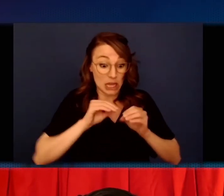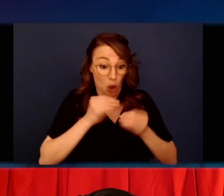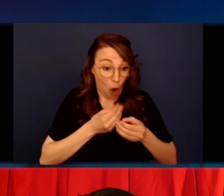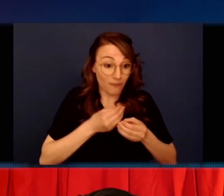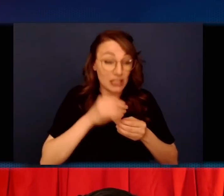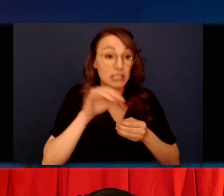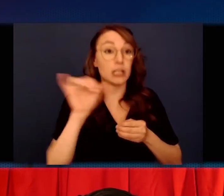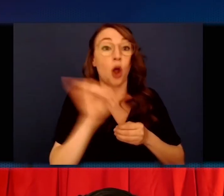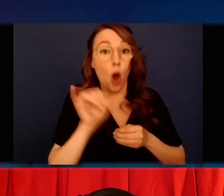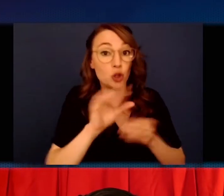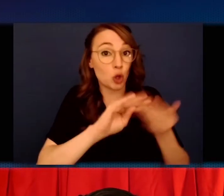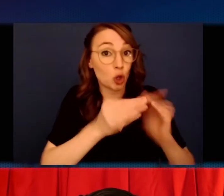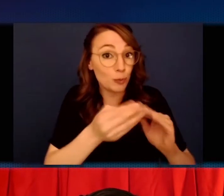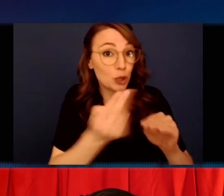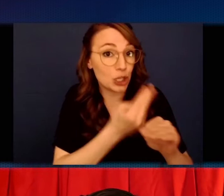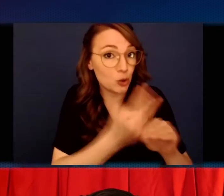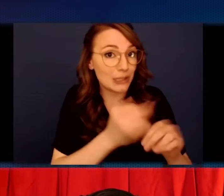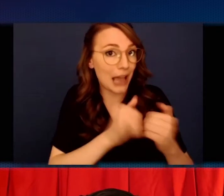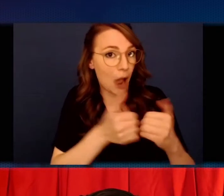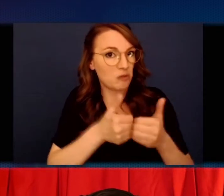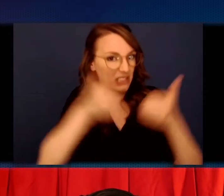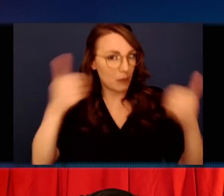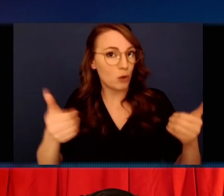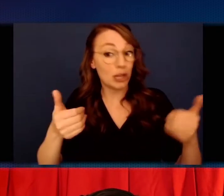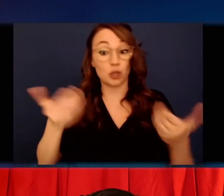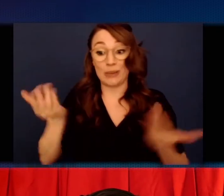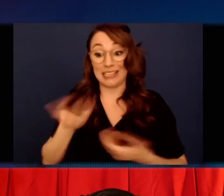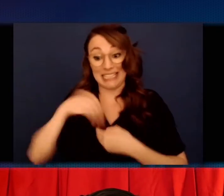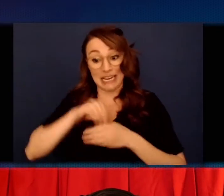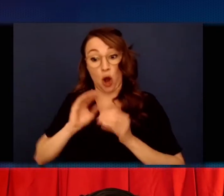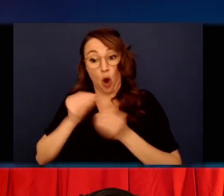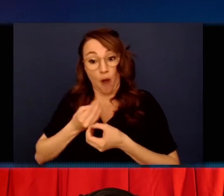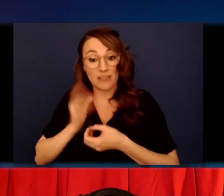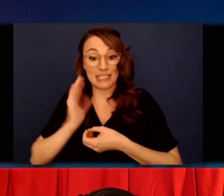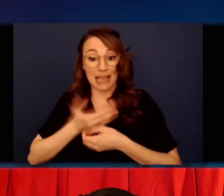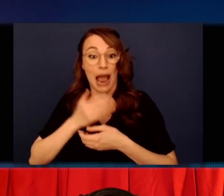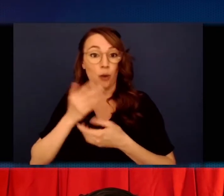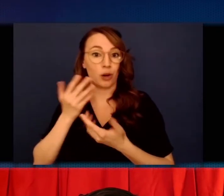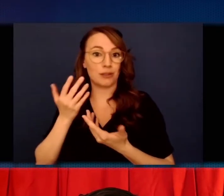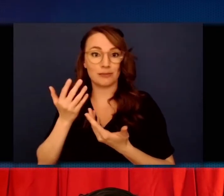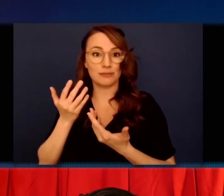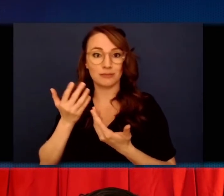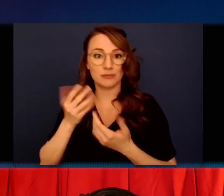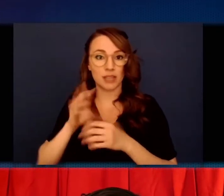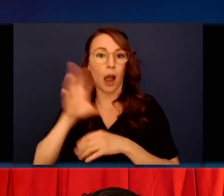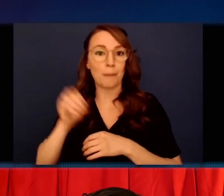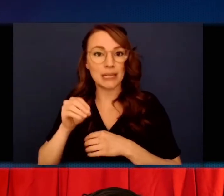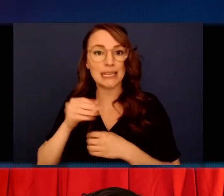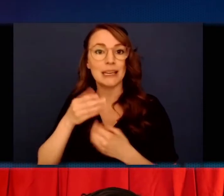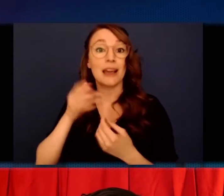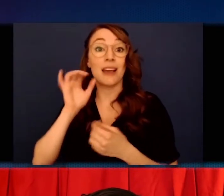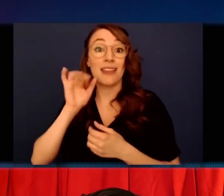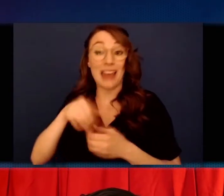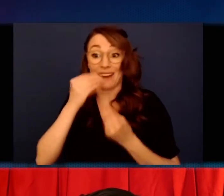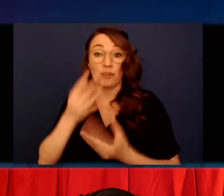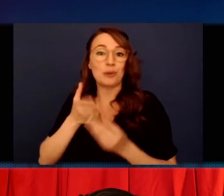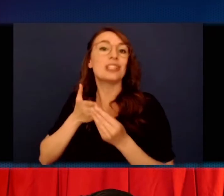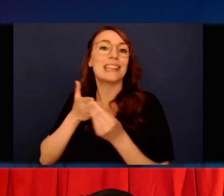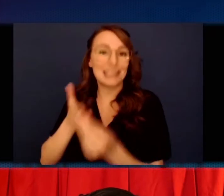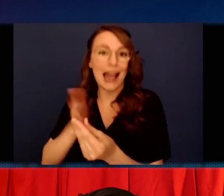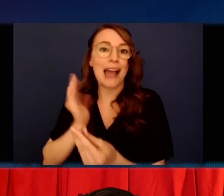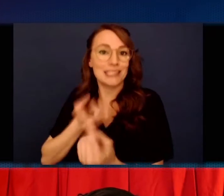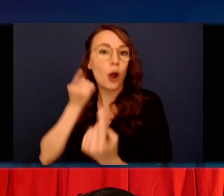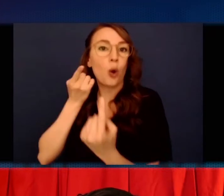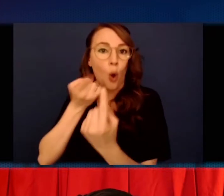it. So how we use it internally, it guides our mission. We don't do anything without looking at the ALICE report